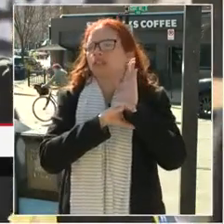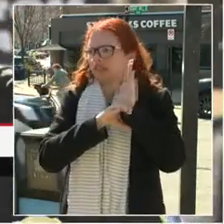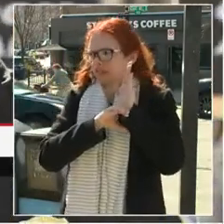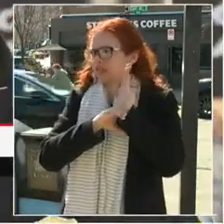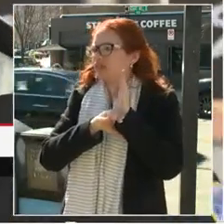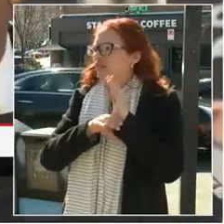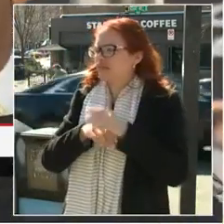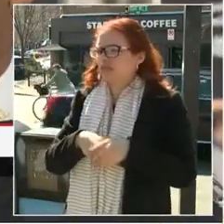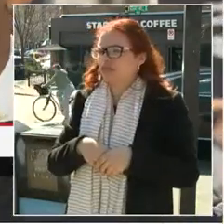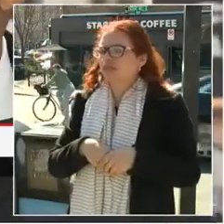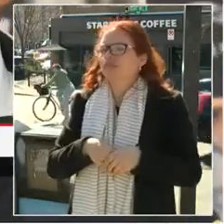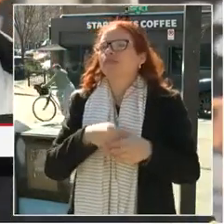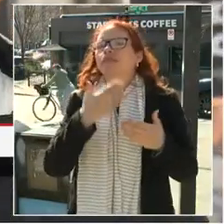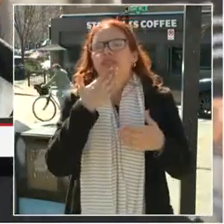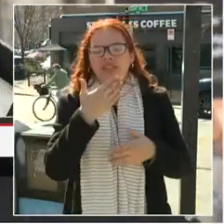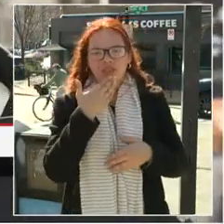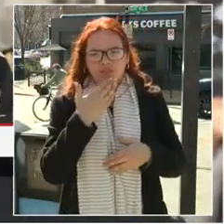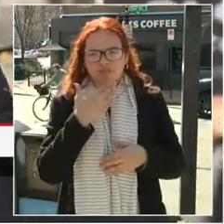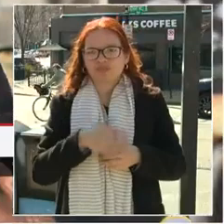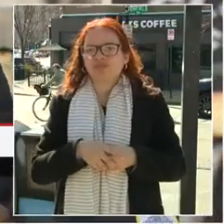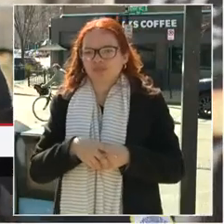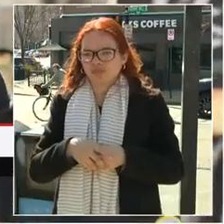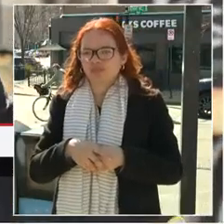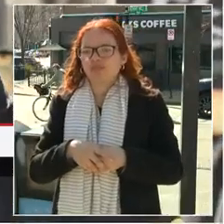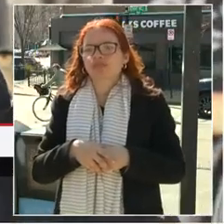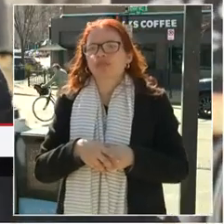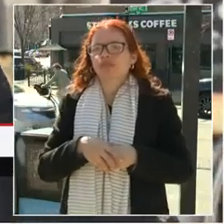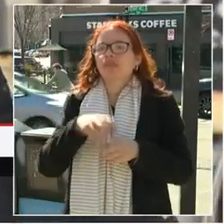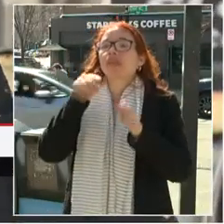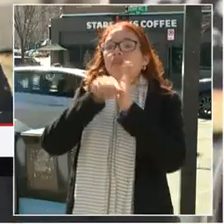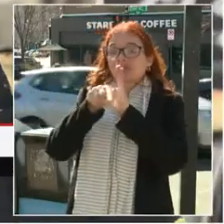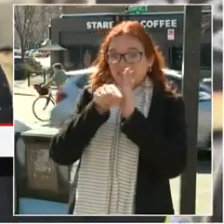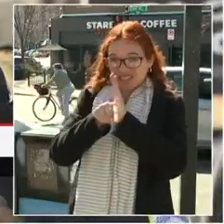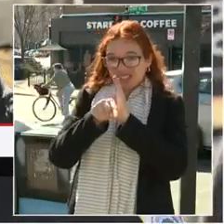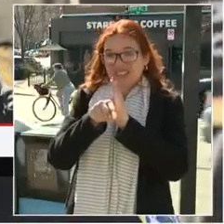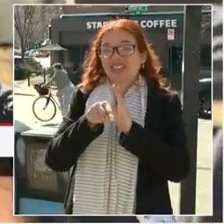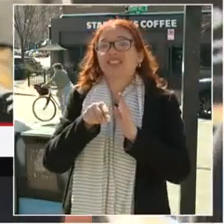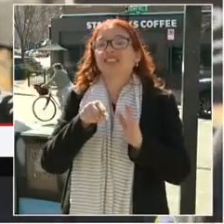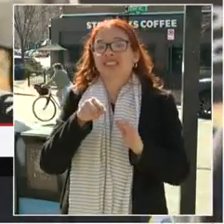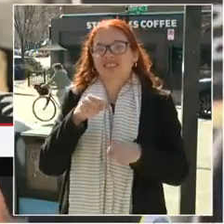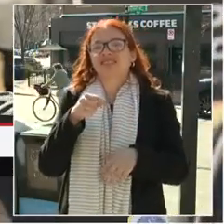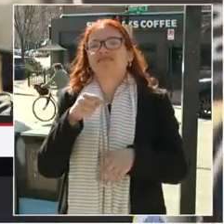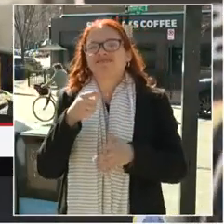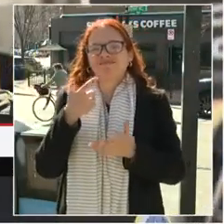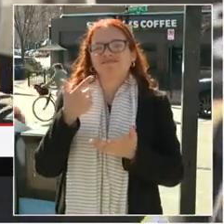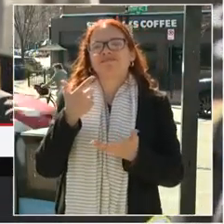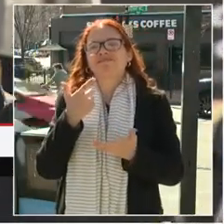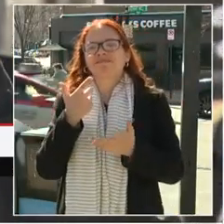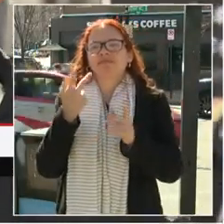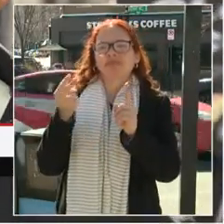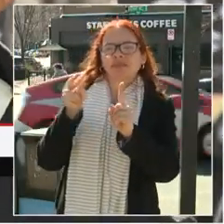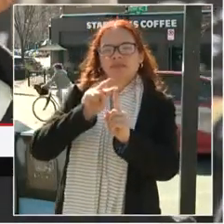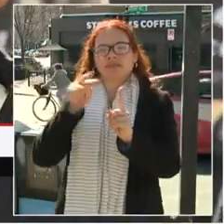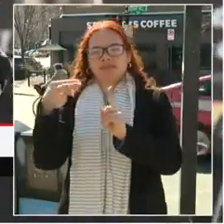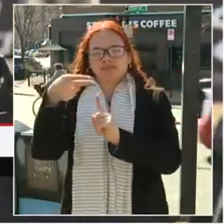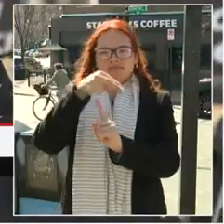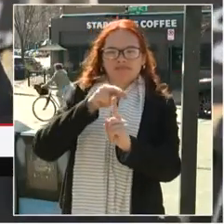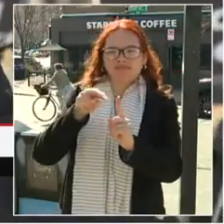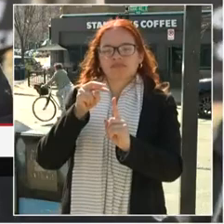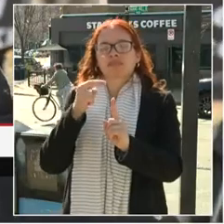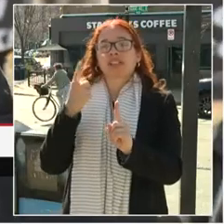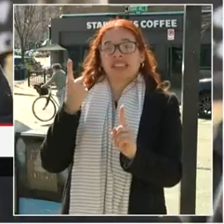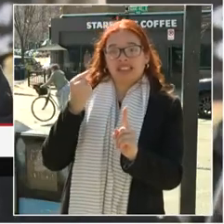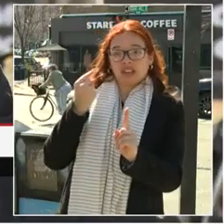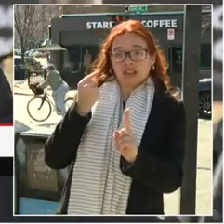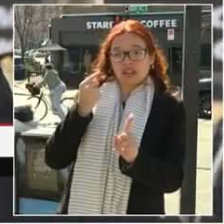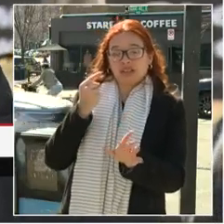I appreciate the question. So while you're talking about the homicide trend, let's really put it in perspective. Okay, so last year we ended the year with a